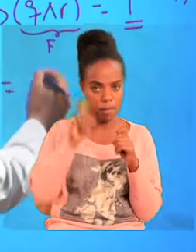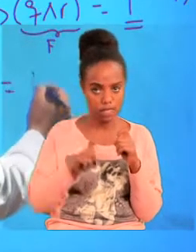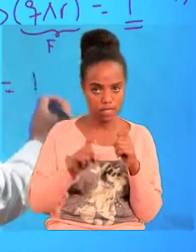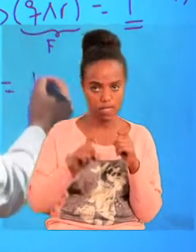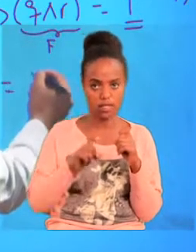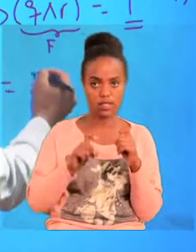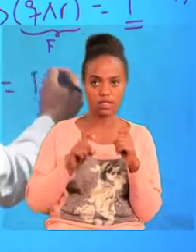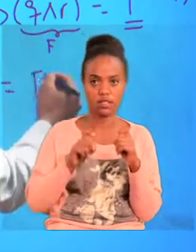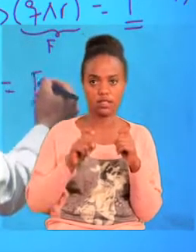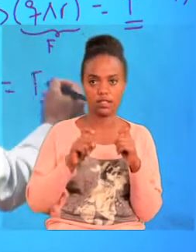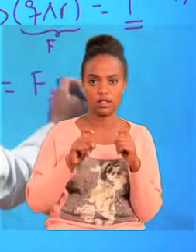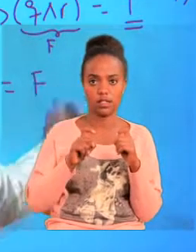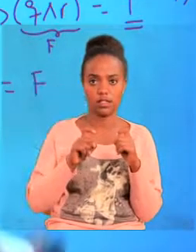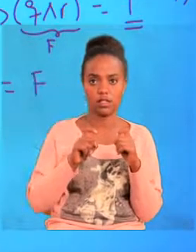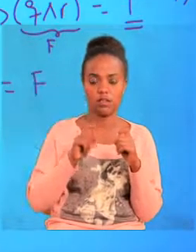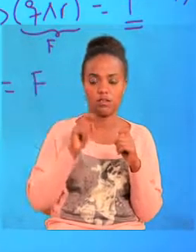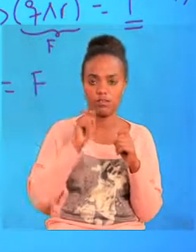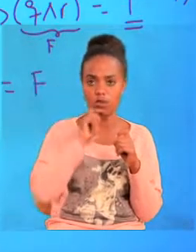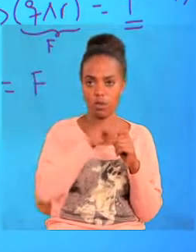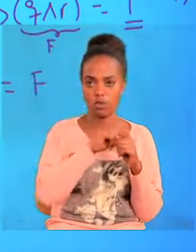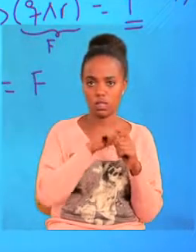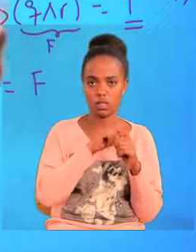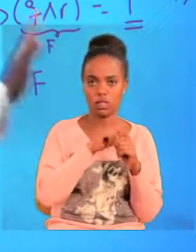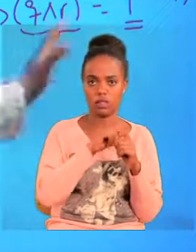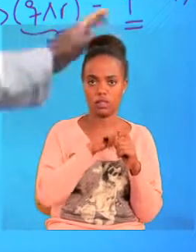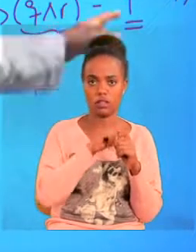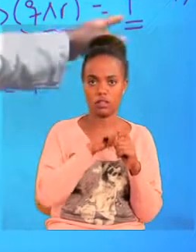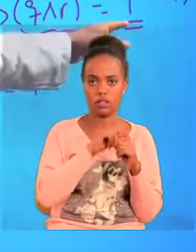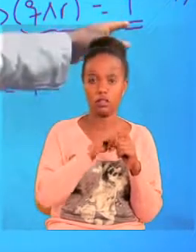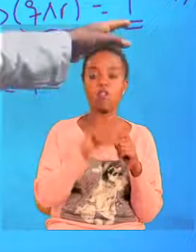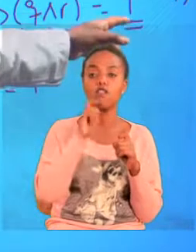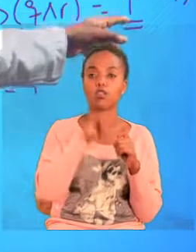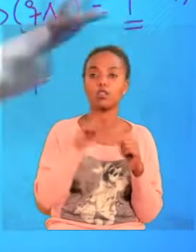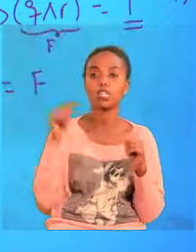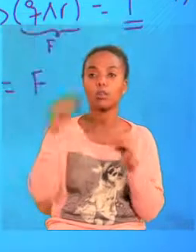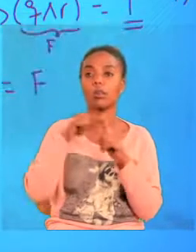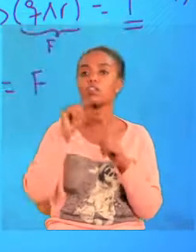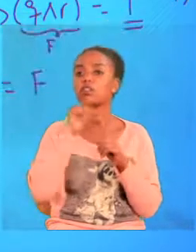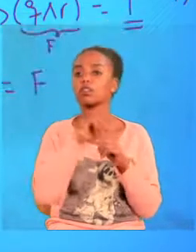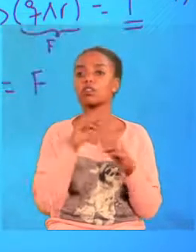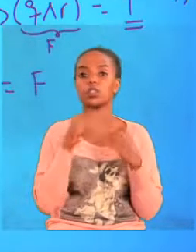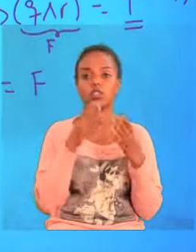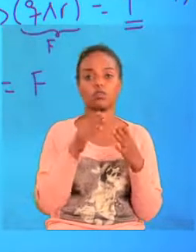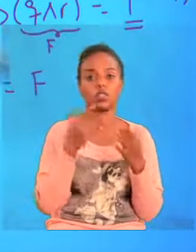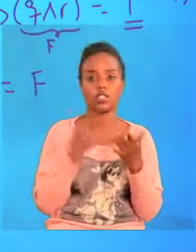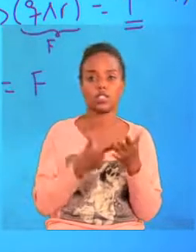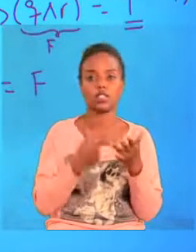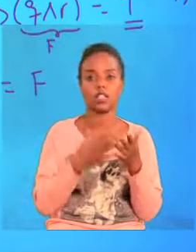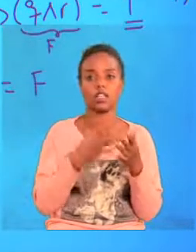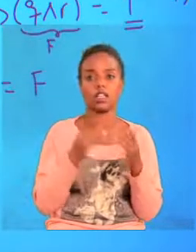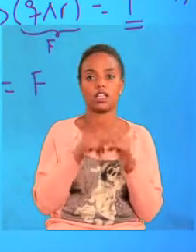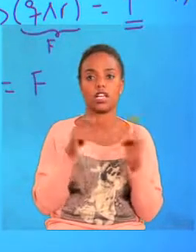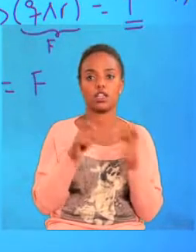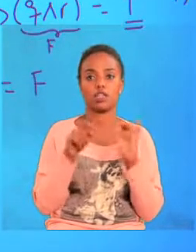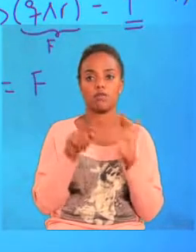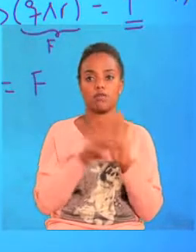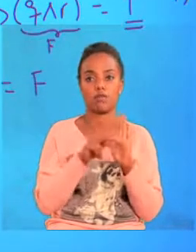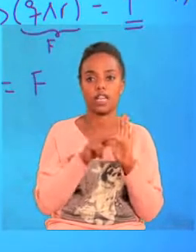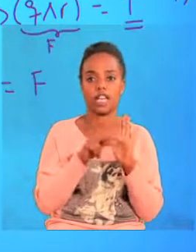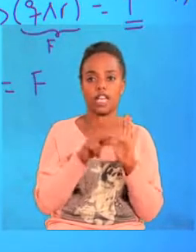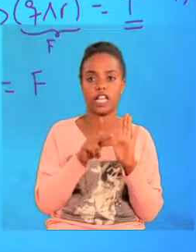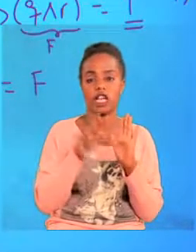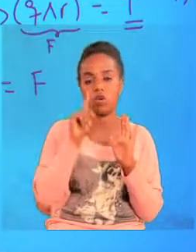be false. False implies false gives this one. Otherwise, it can't. So negation of P is false from 1 and